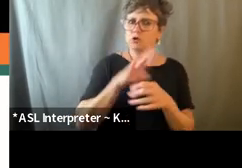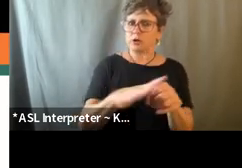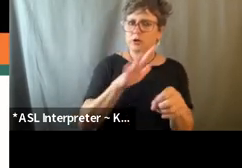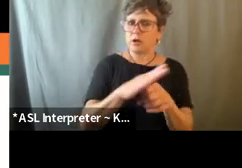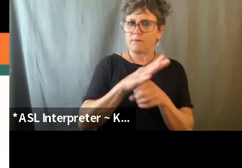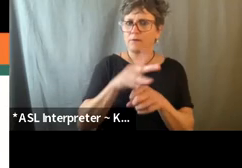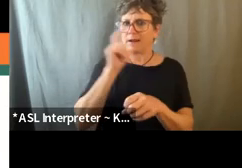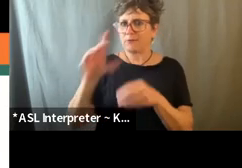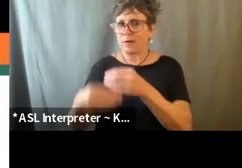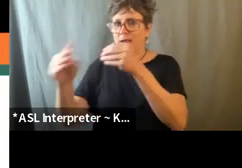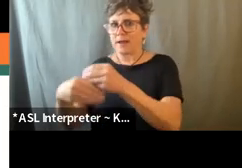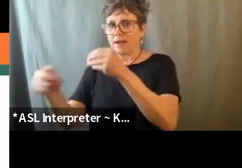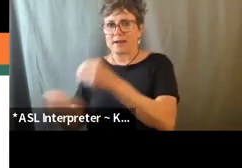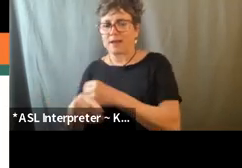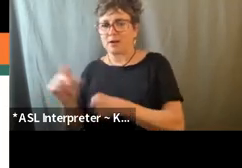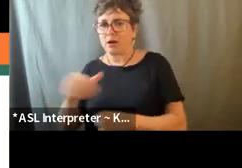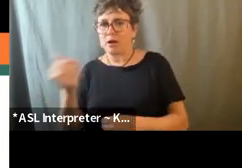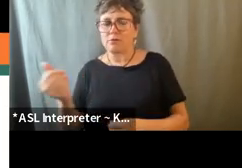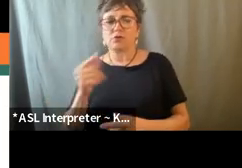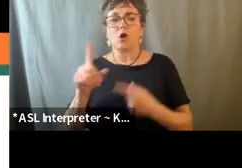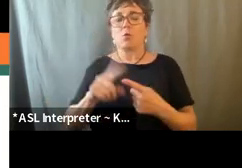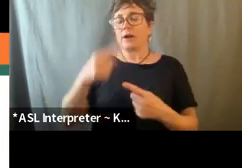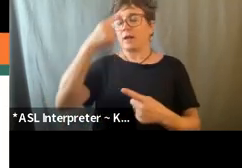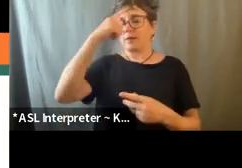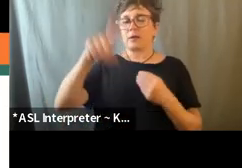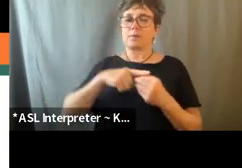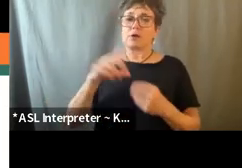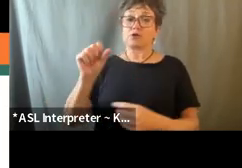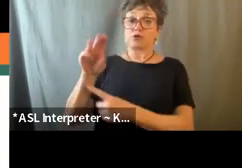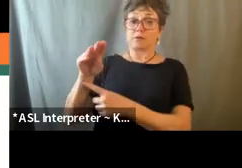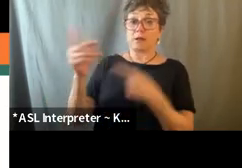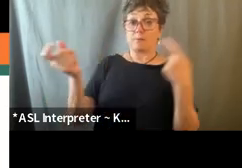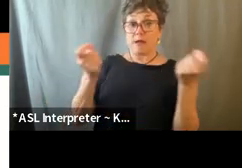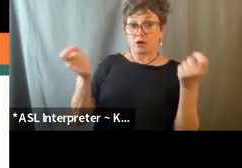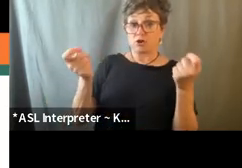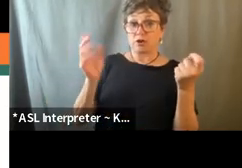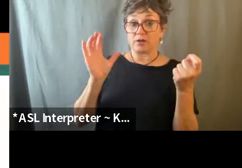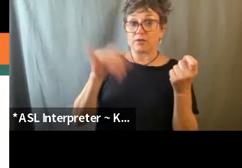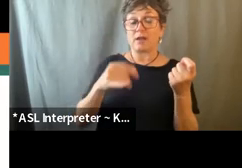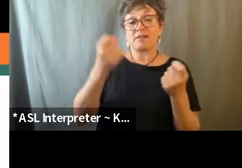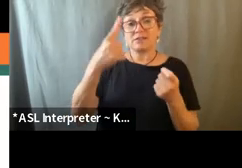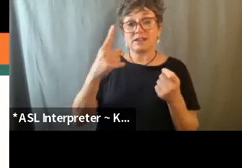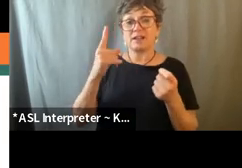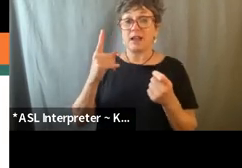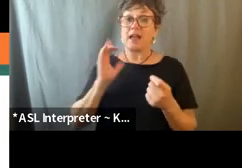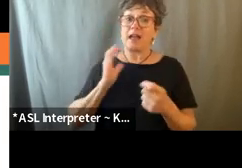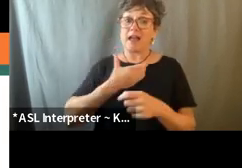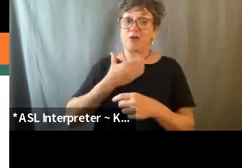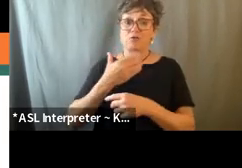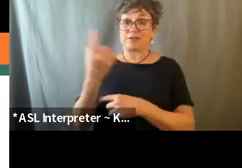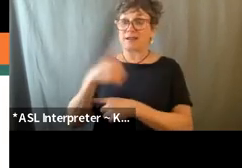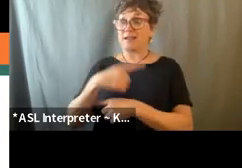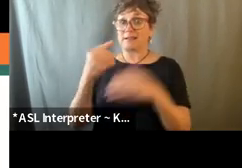so when I think about social media and managing social media, we only have so much time in a day. And so if you're